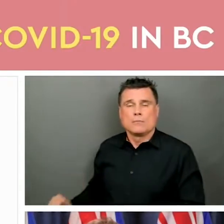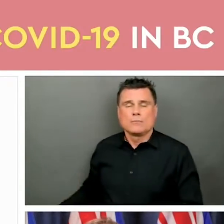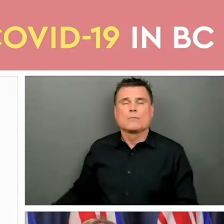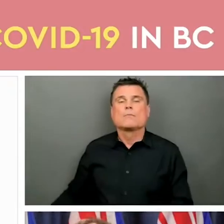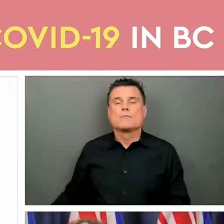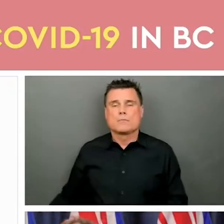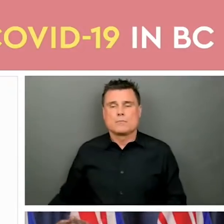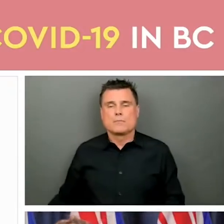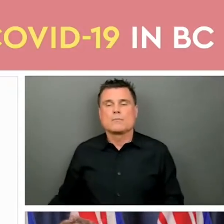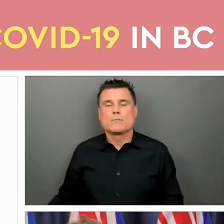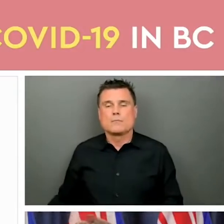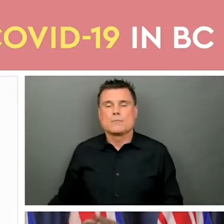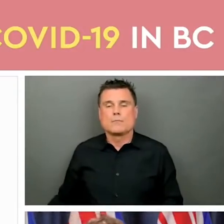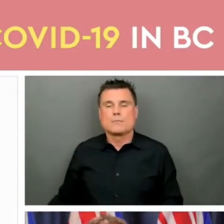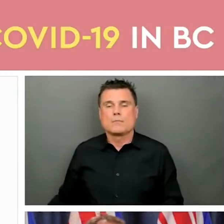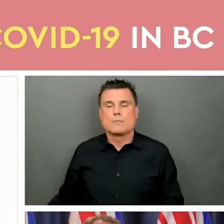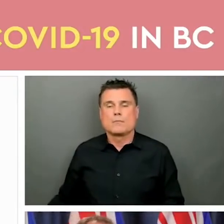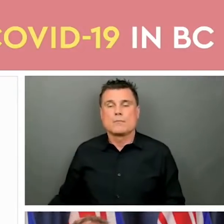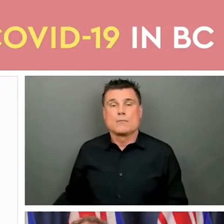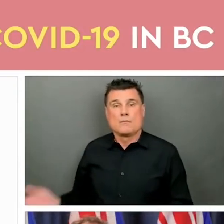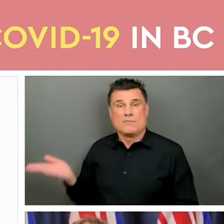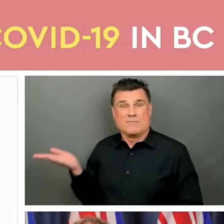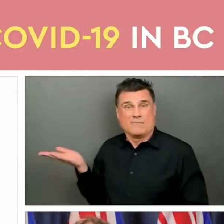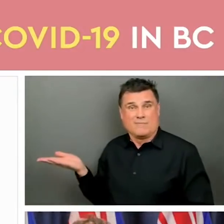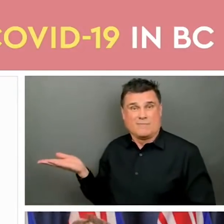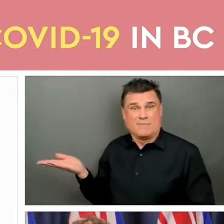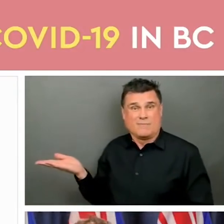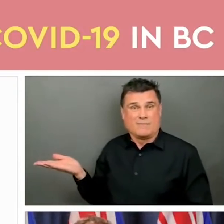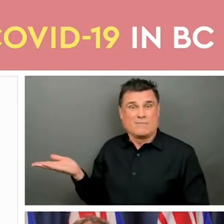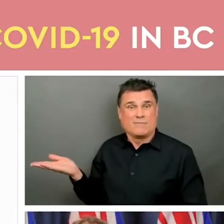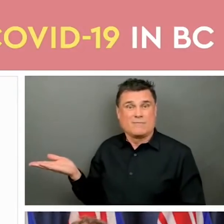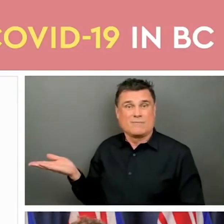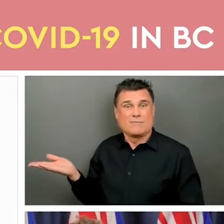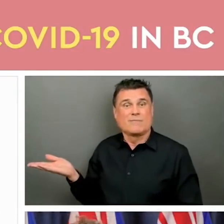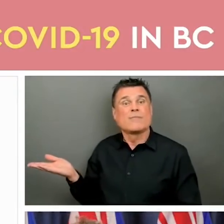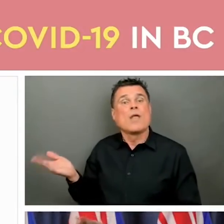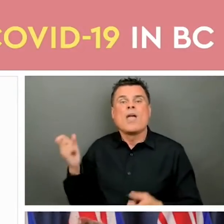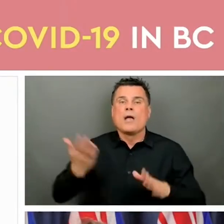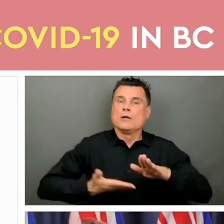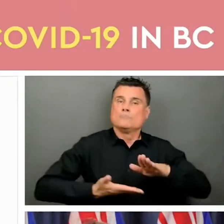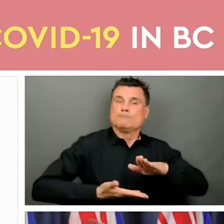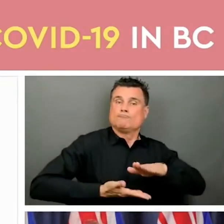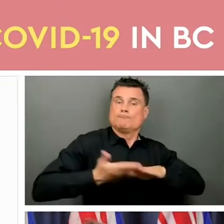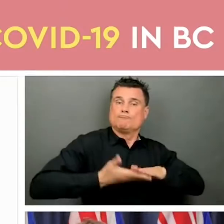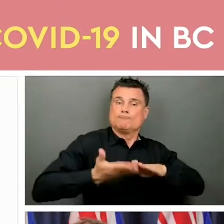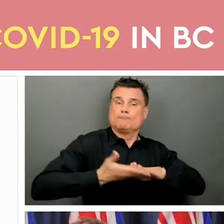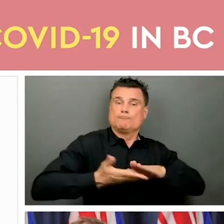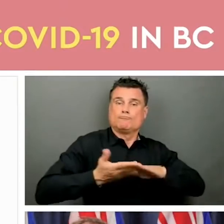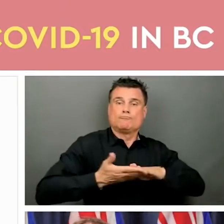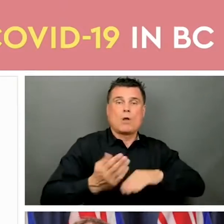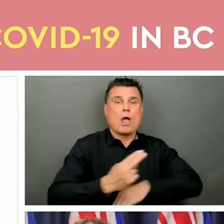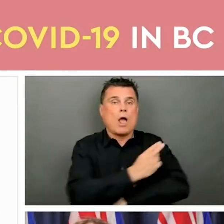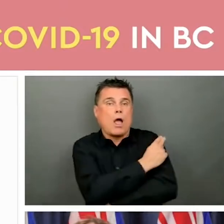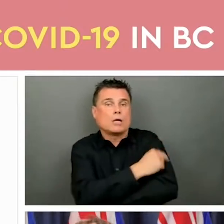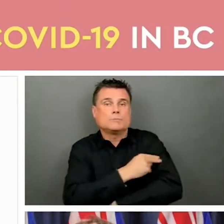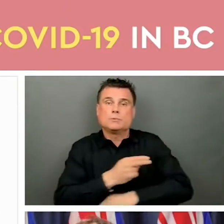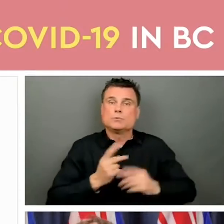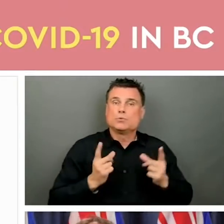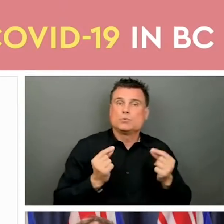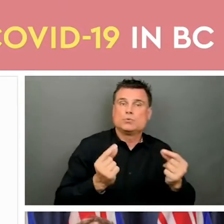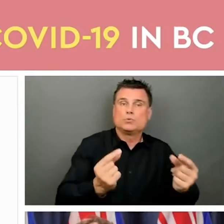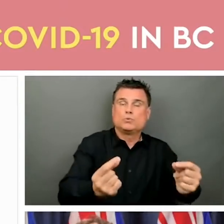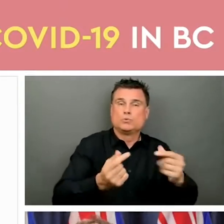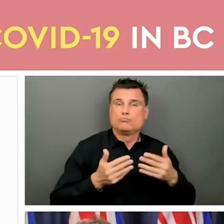this? Last March, as you know, faced with what we saw in Italy and Wuhan, and not knowing what